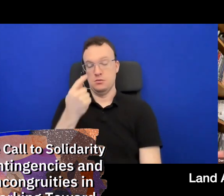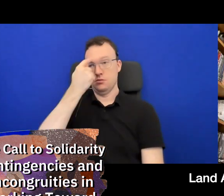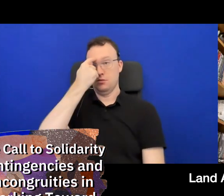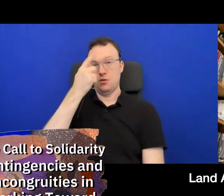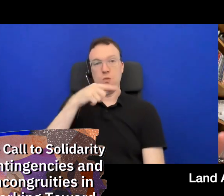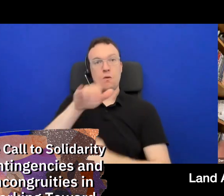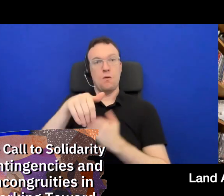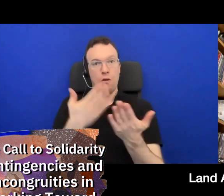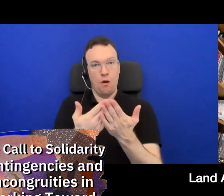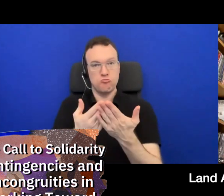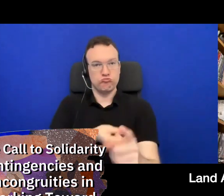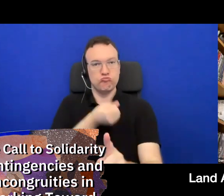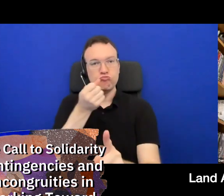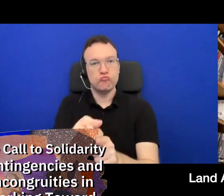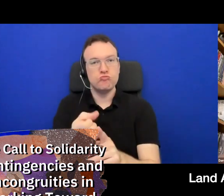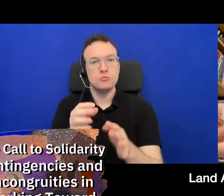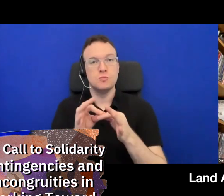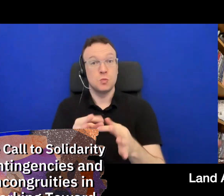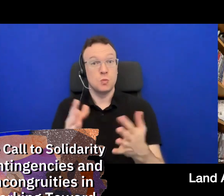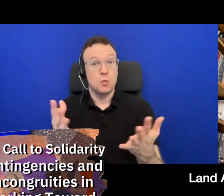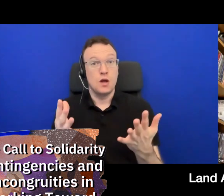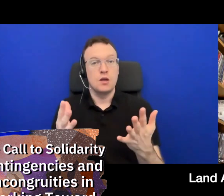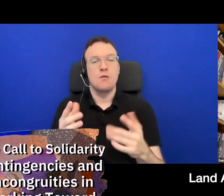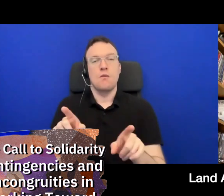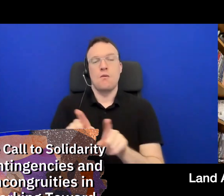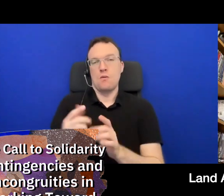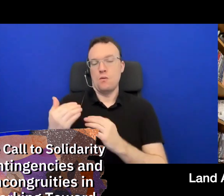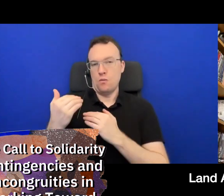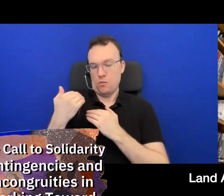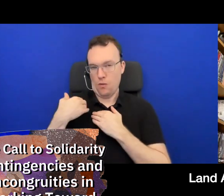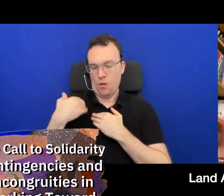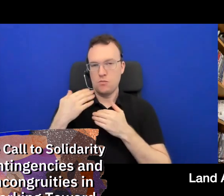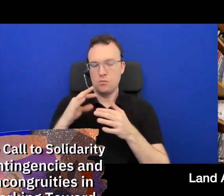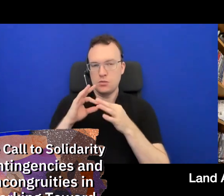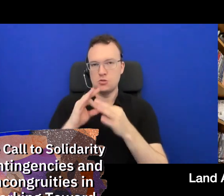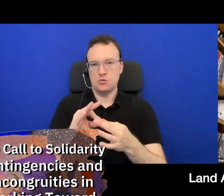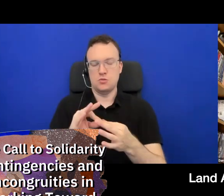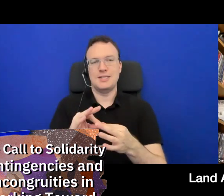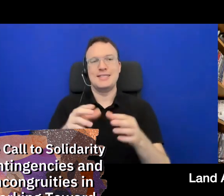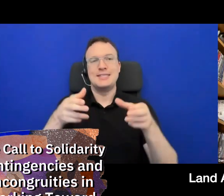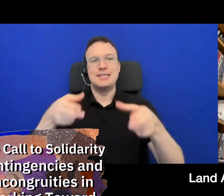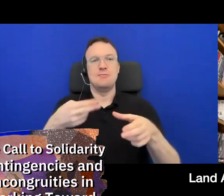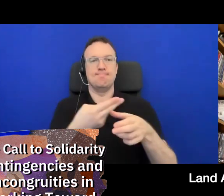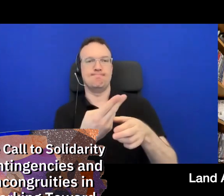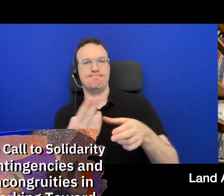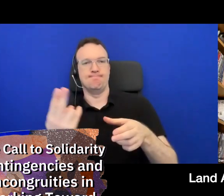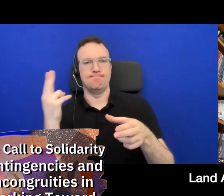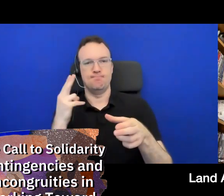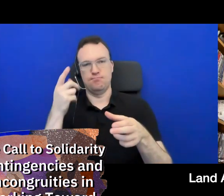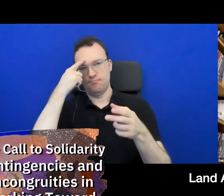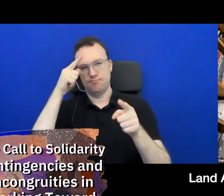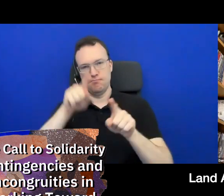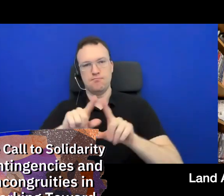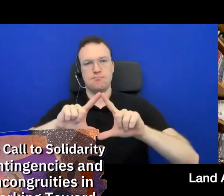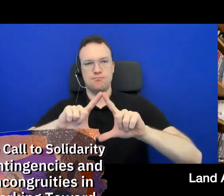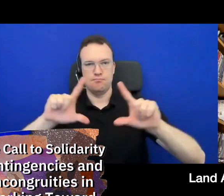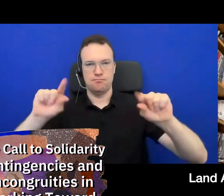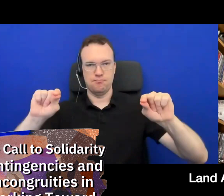all impacted by and hold responsibilities under the Dish with One Spoon Wampum Belt